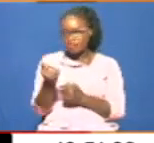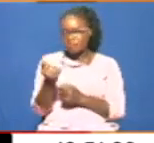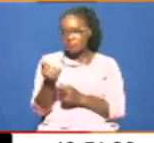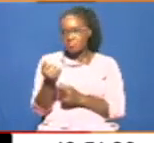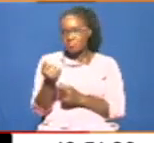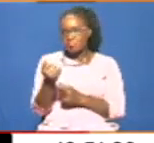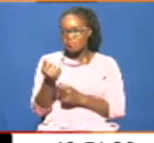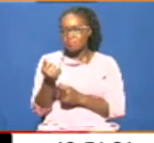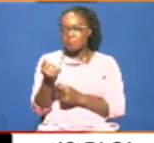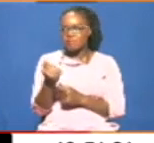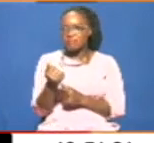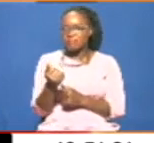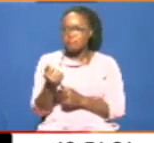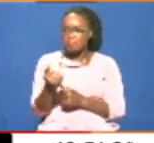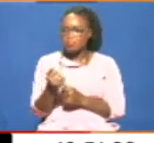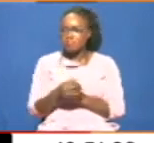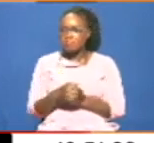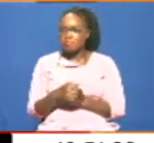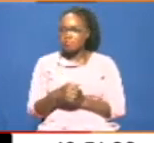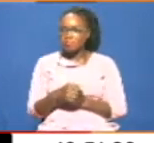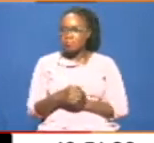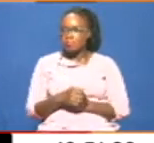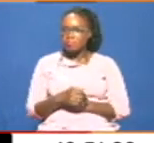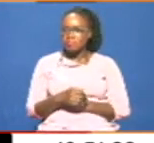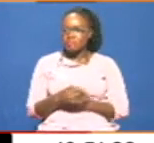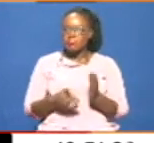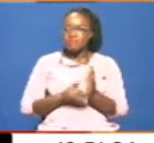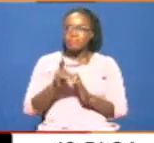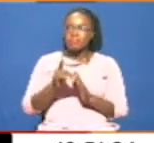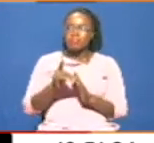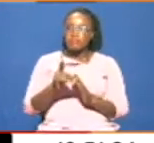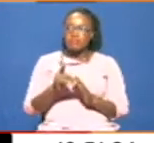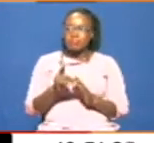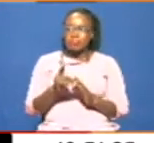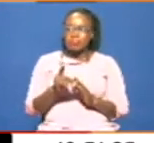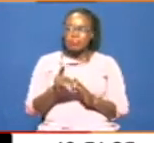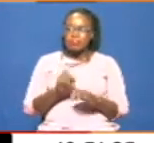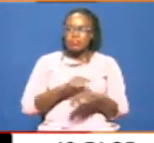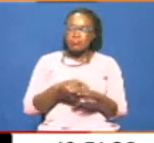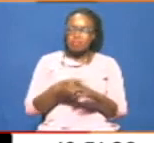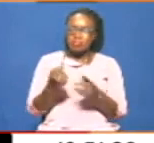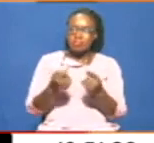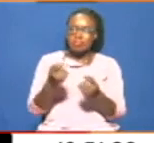that kind of developed law, when all the microfinance institutions